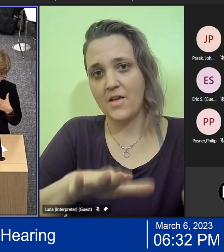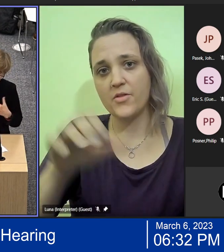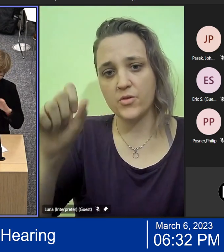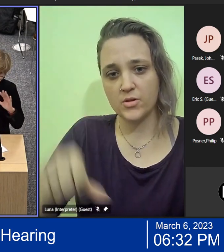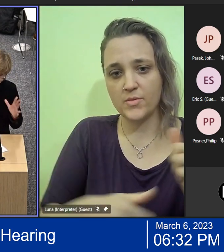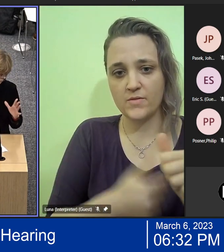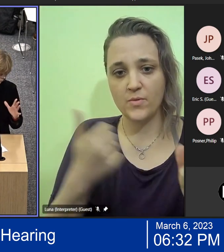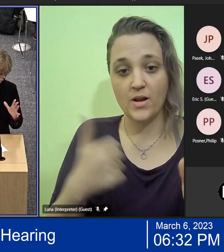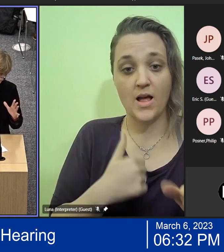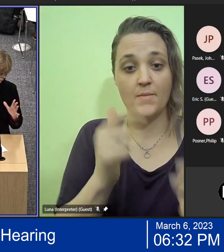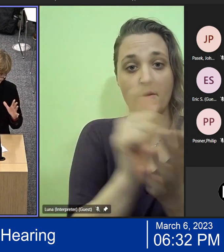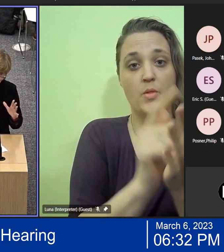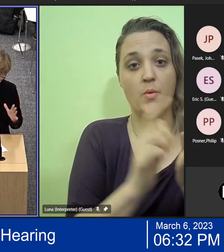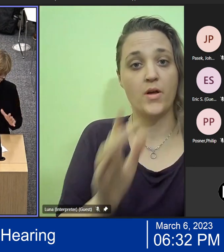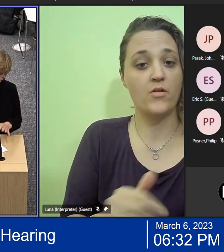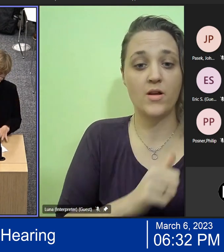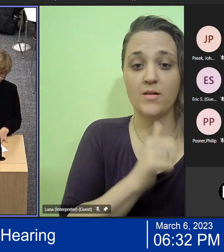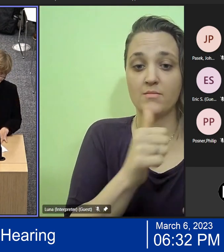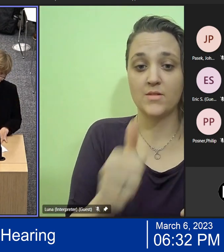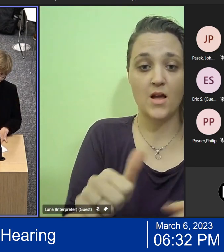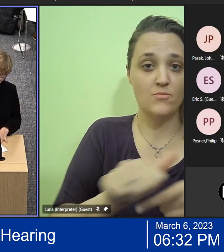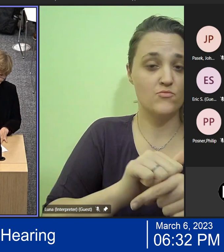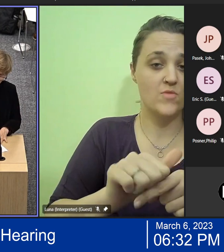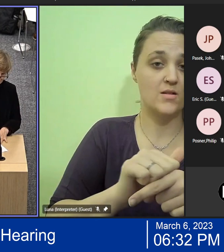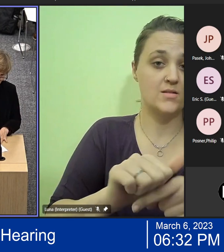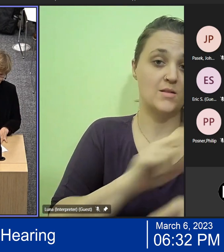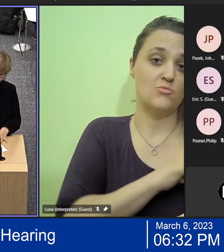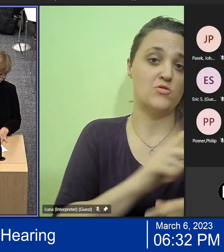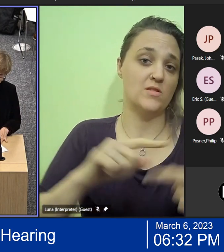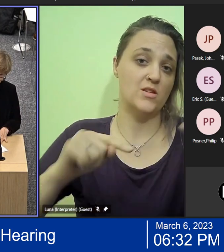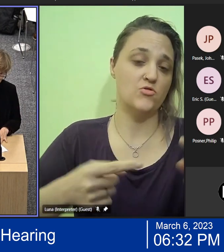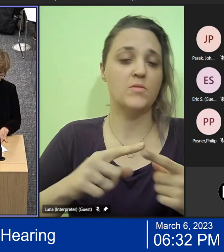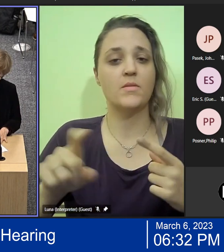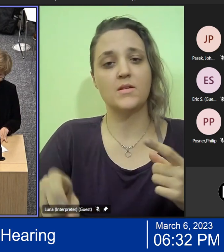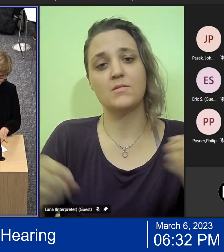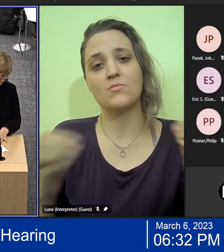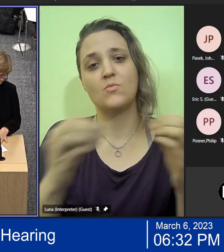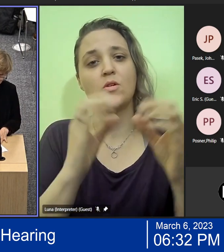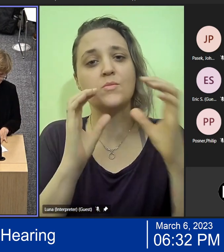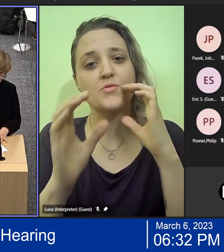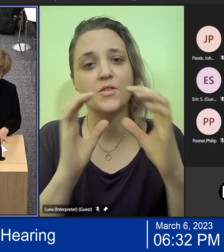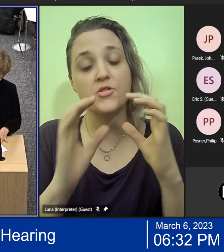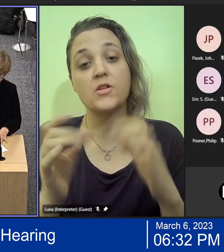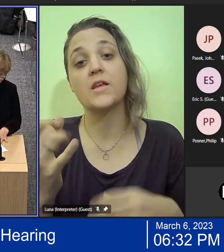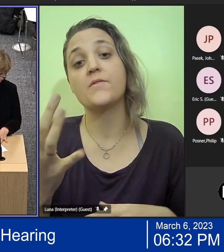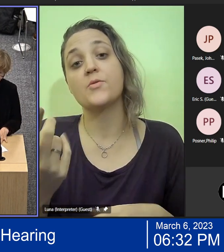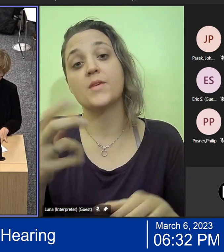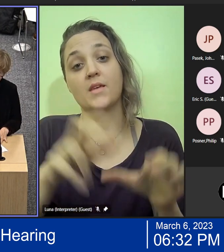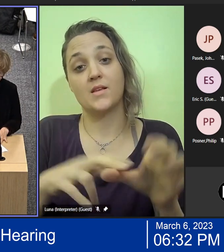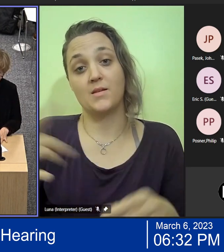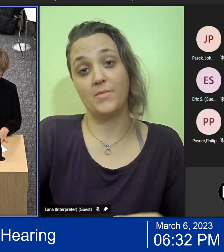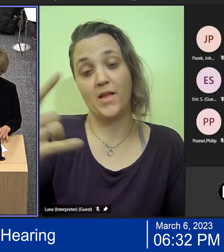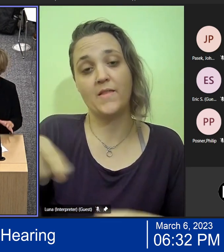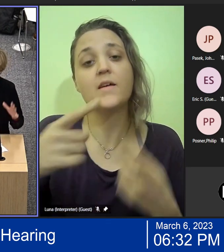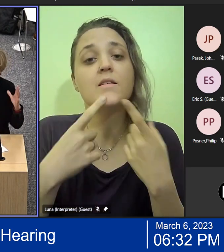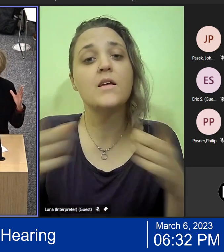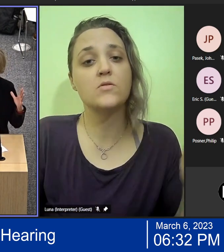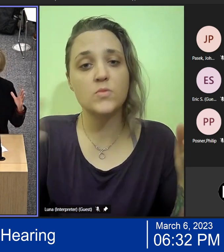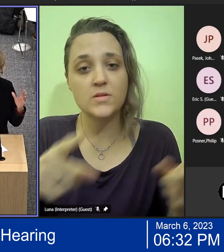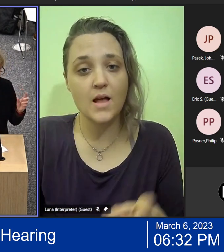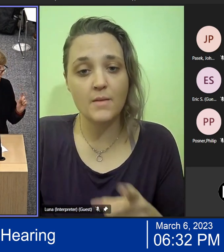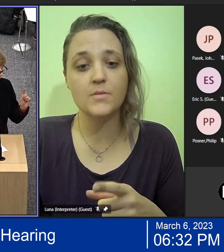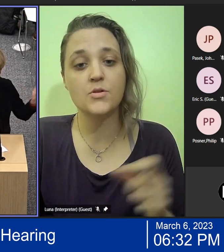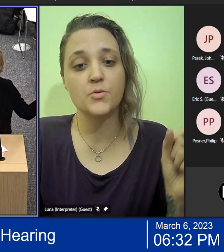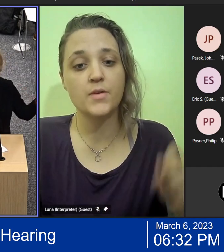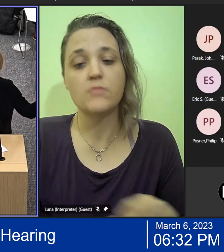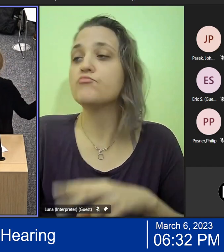I believe that man's death could have been avoided. I'm a lawyer. I'm not practicing in personal injury, but we need to have more communication. If you get on a